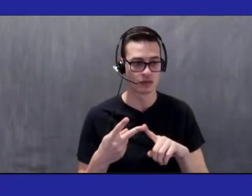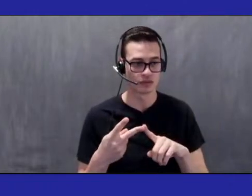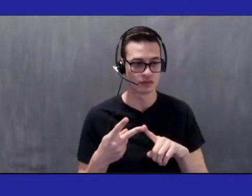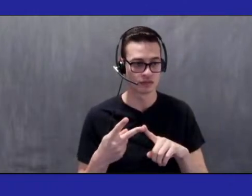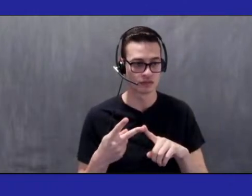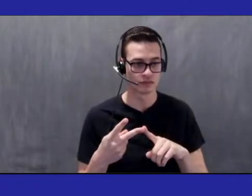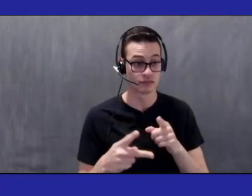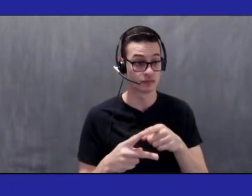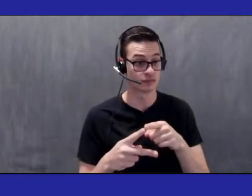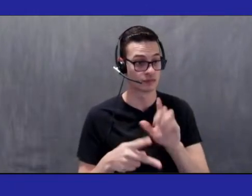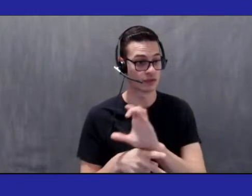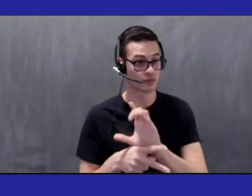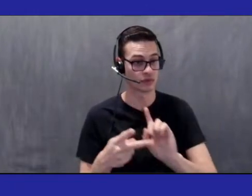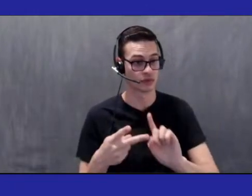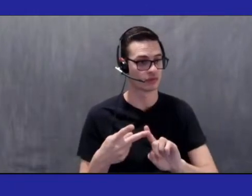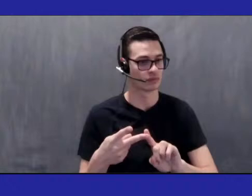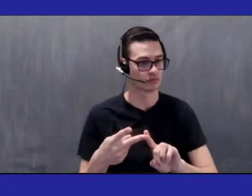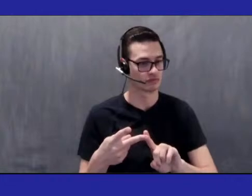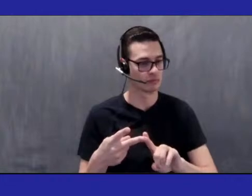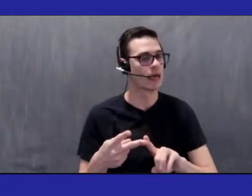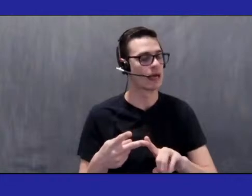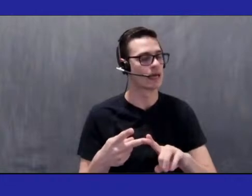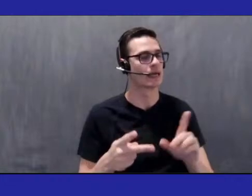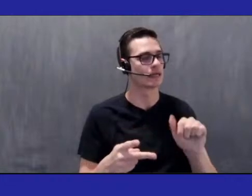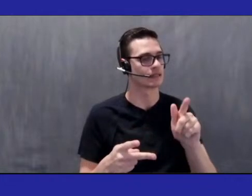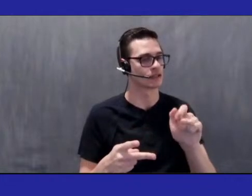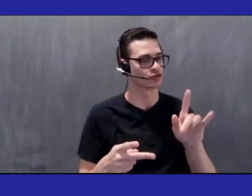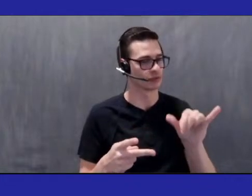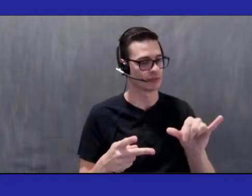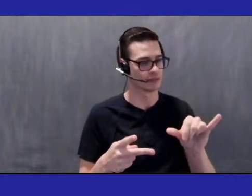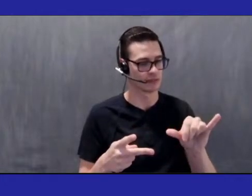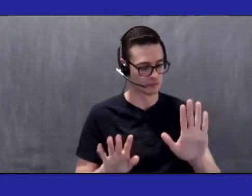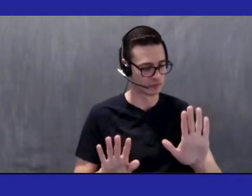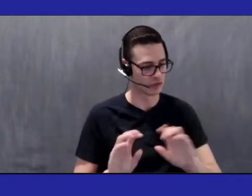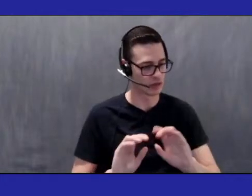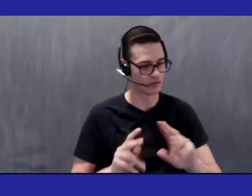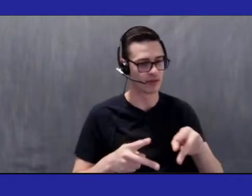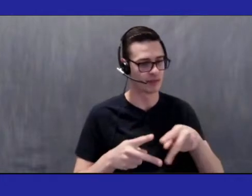computers, the second one's the accessories derived.